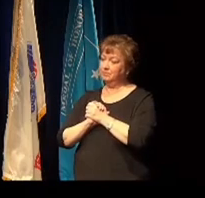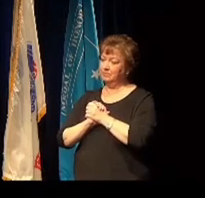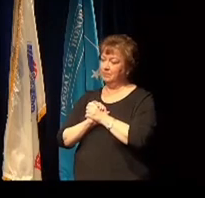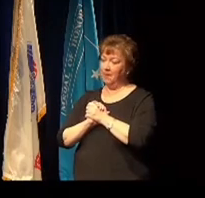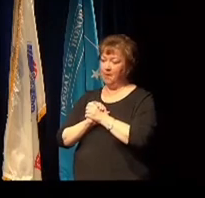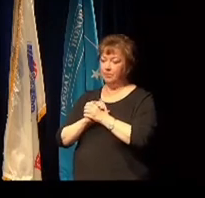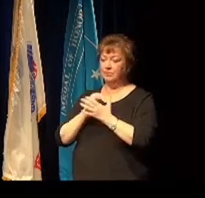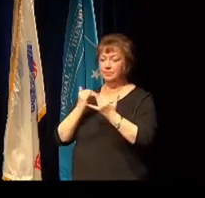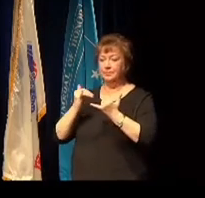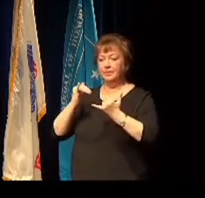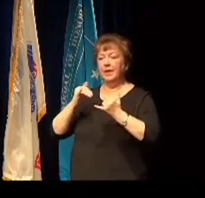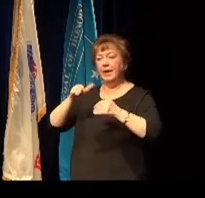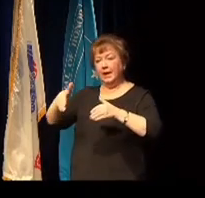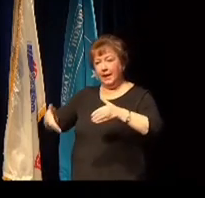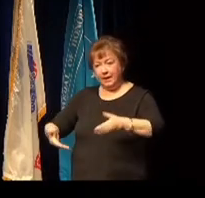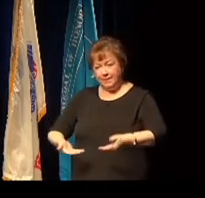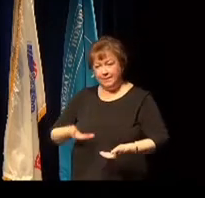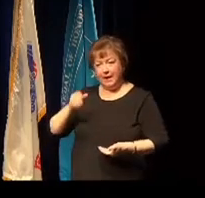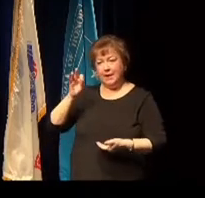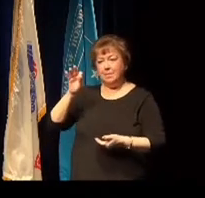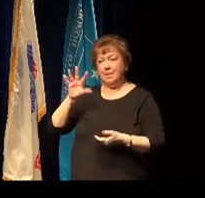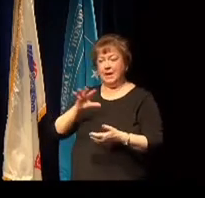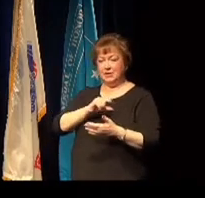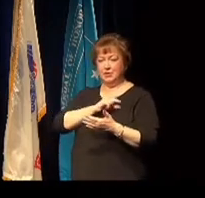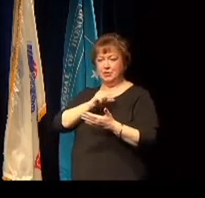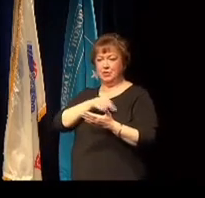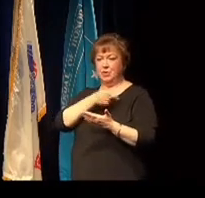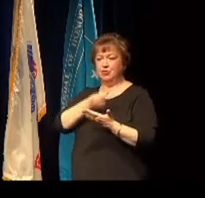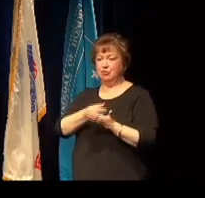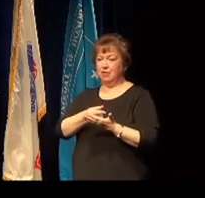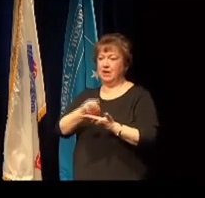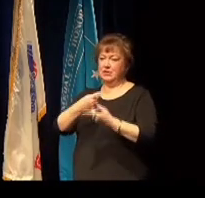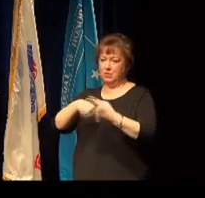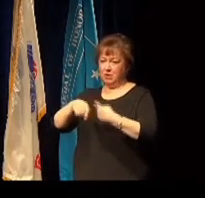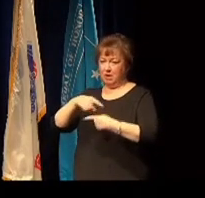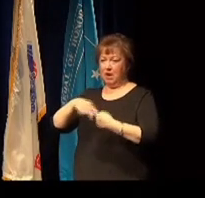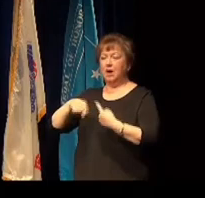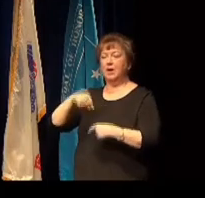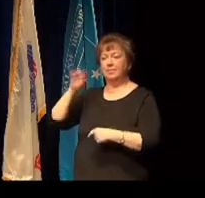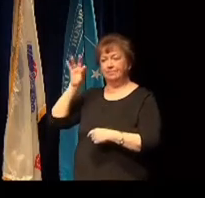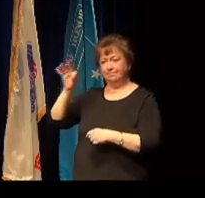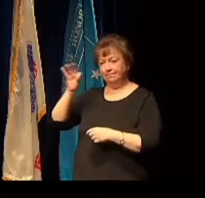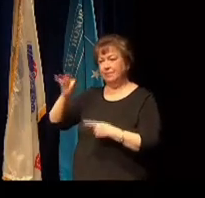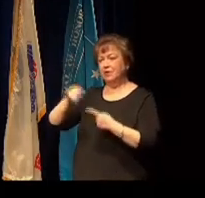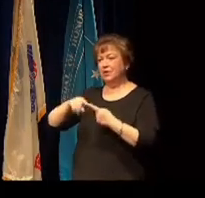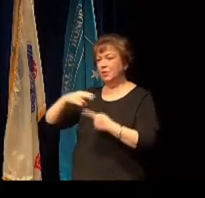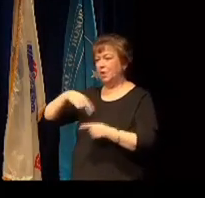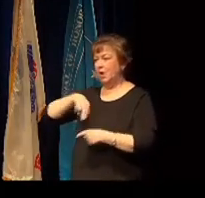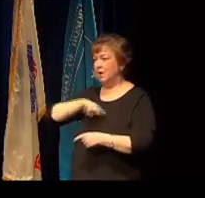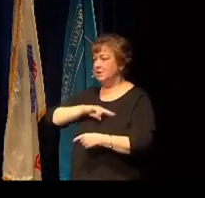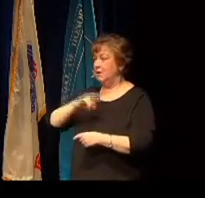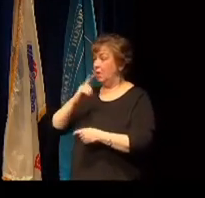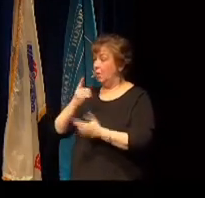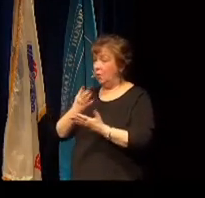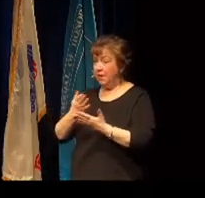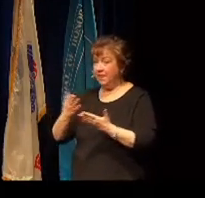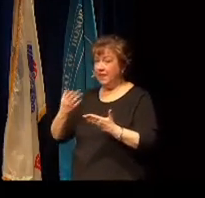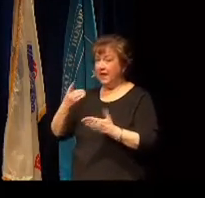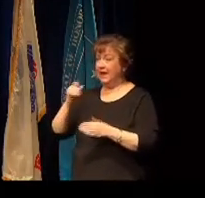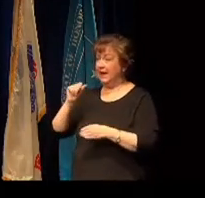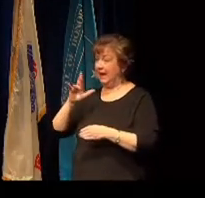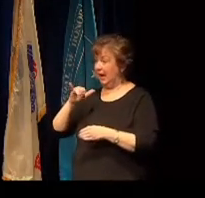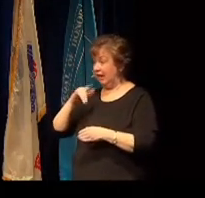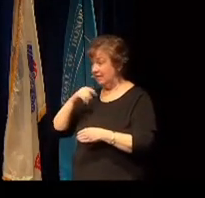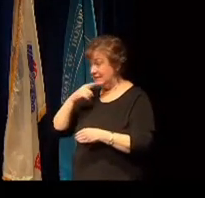I'm going to invite Pastor George Grace to come and has a message for us. One of the things that Gary said is